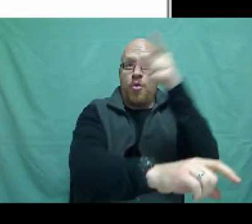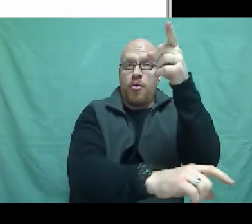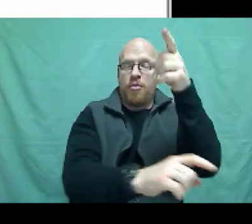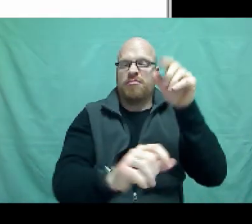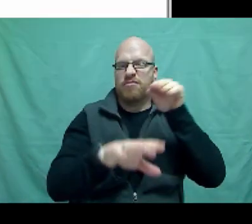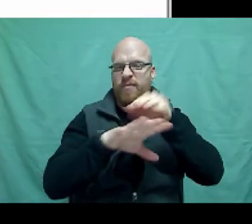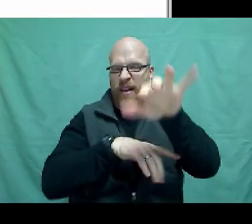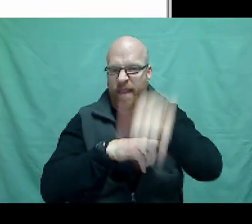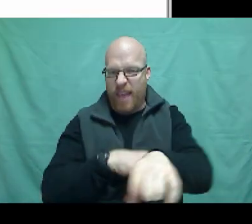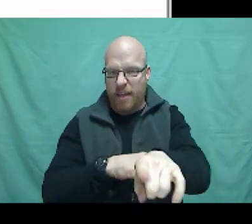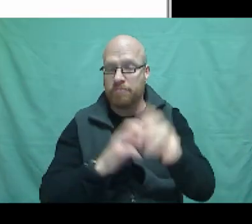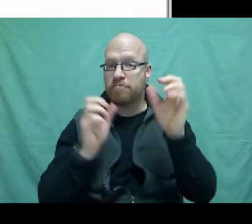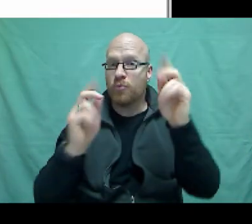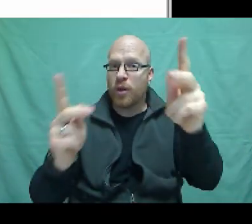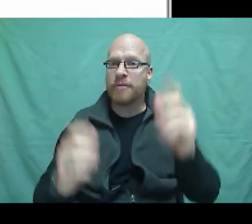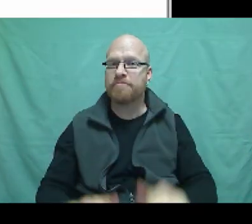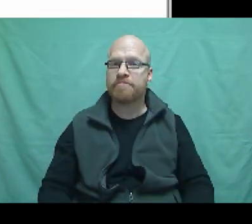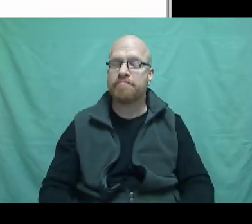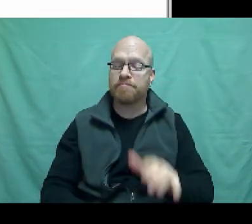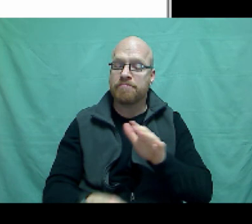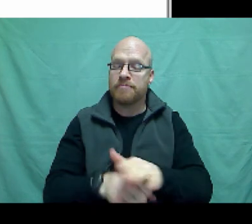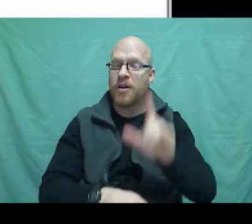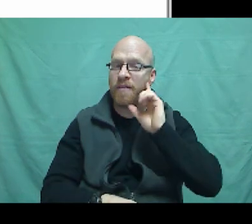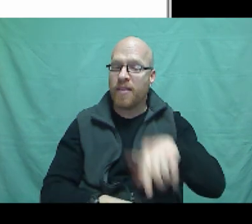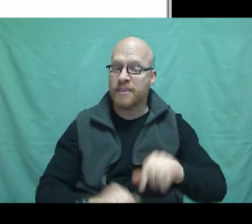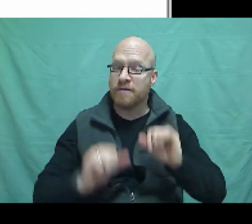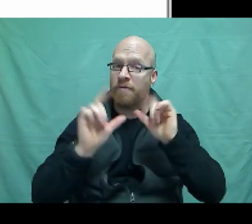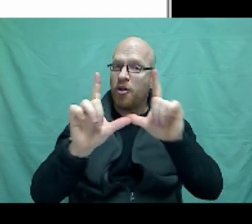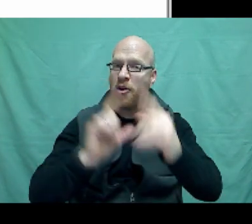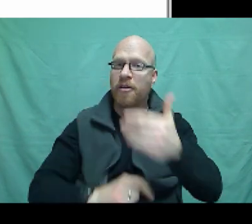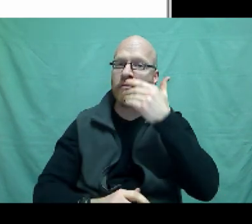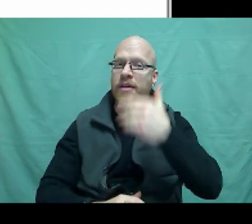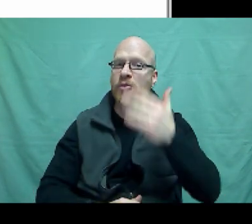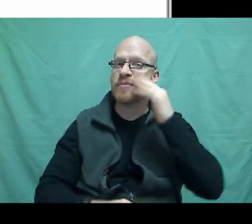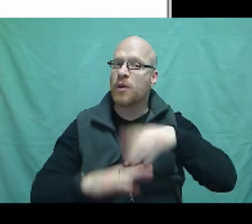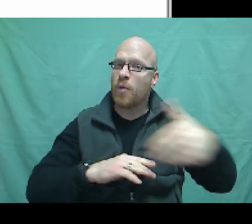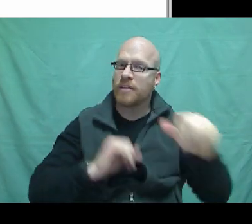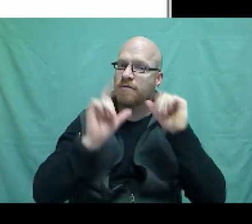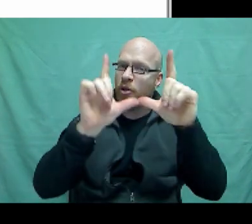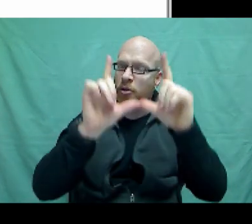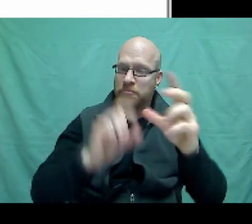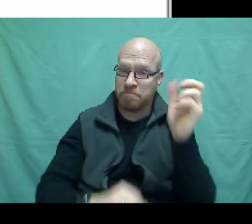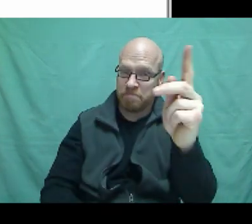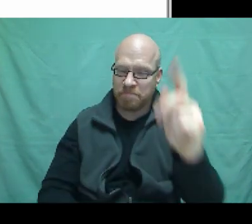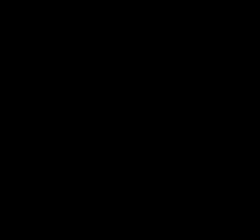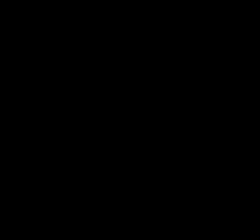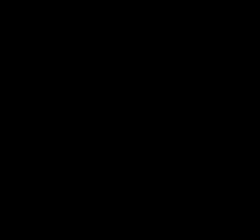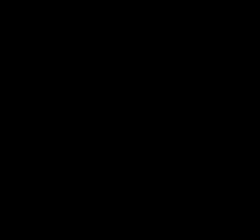our quotient rule, our negative power rule, and our division rule. Thank you. See you next vlog.